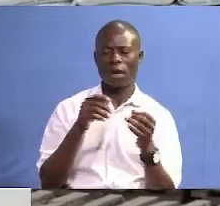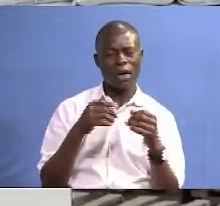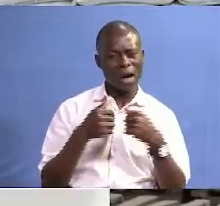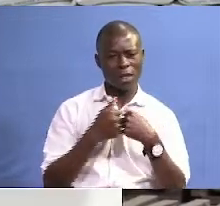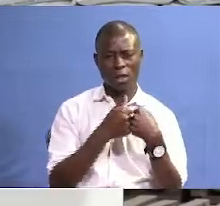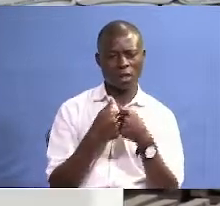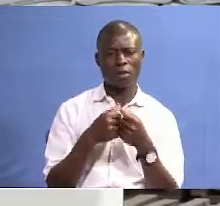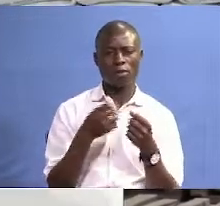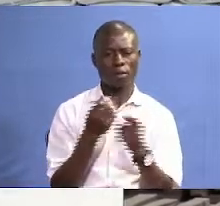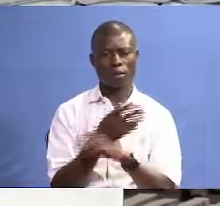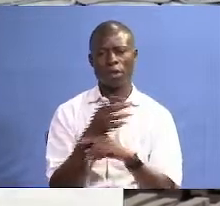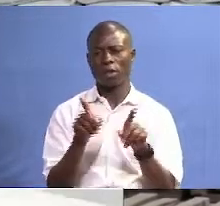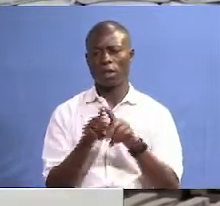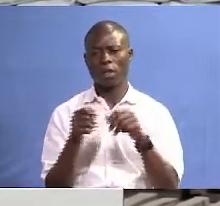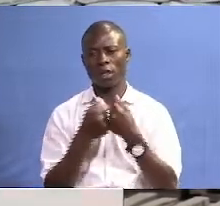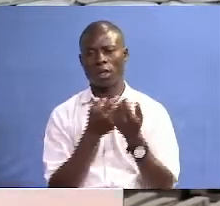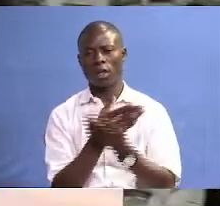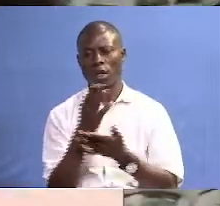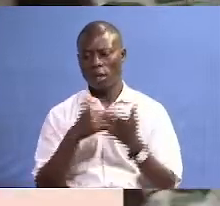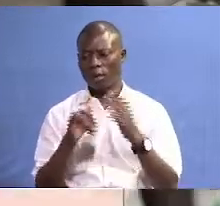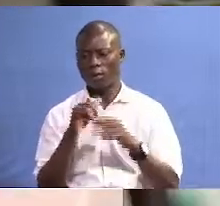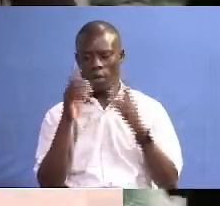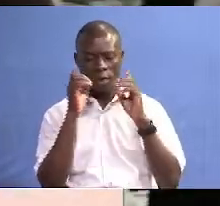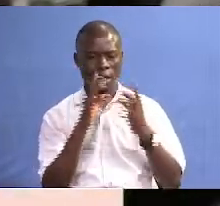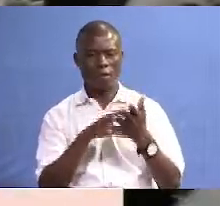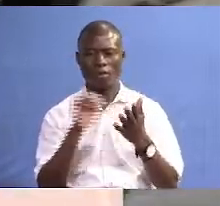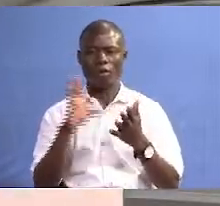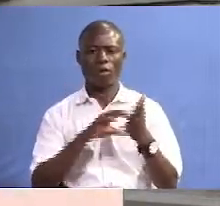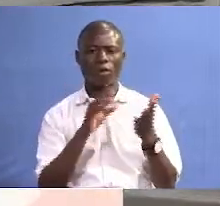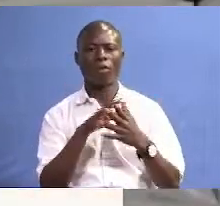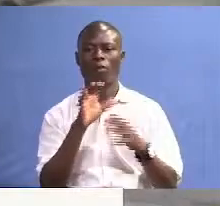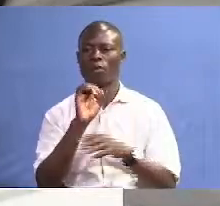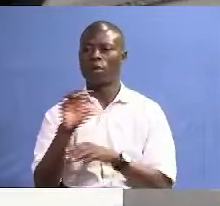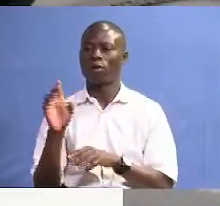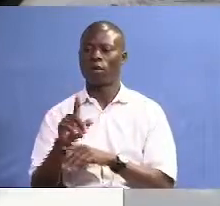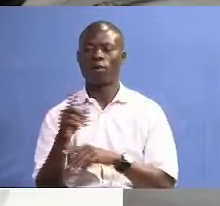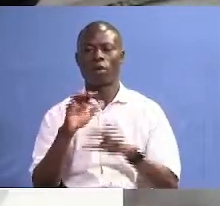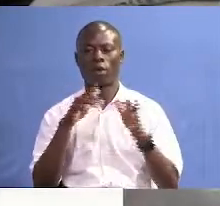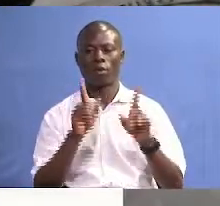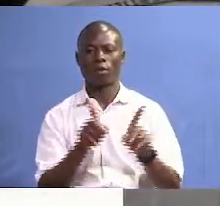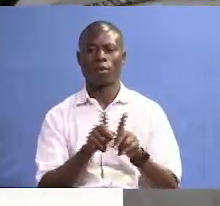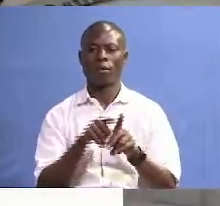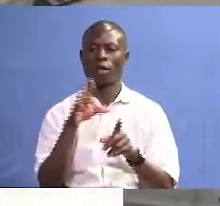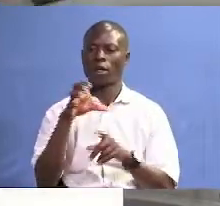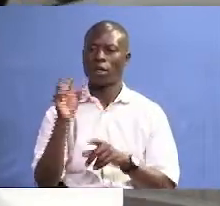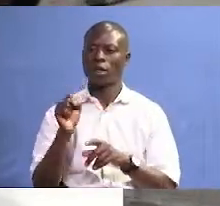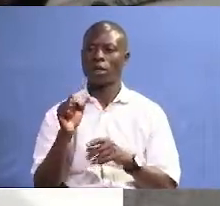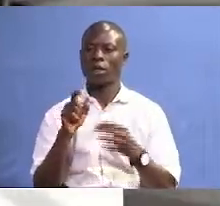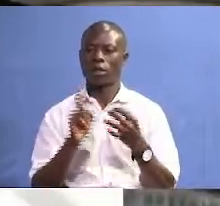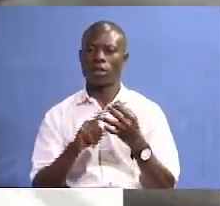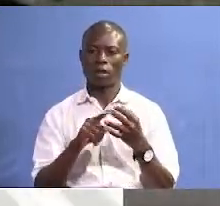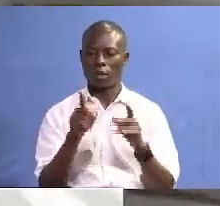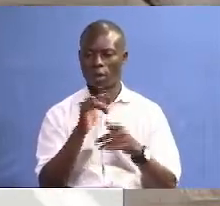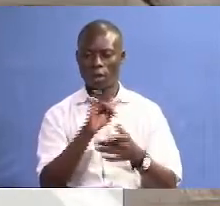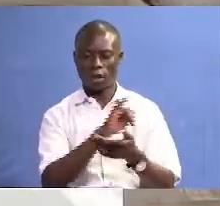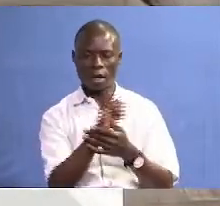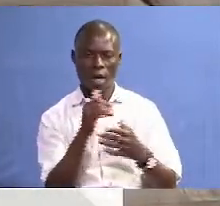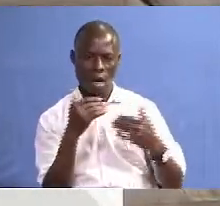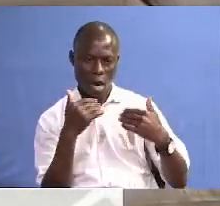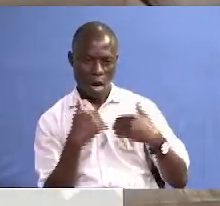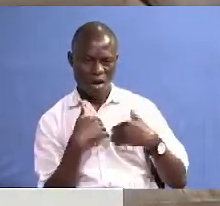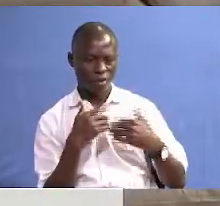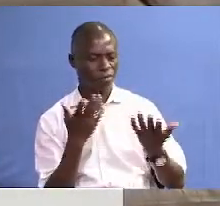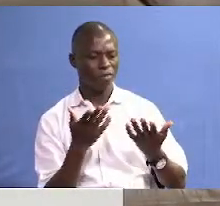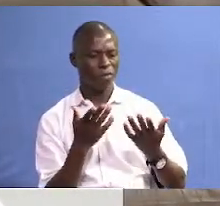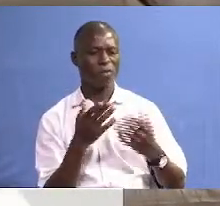challenges, including the alleged distribution of fake fertilizers to farmers. The CS, however, denied these allegations, terming them as